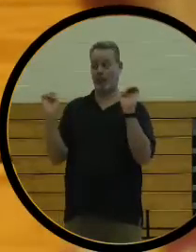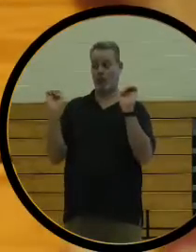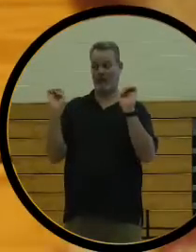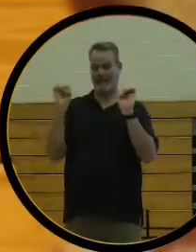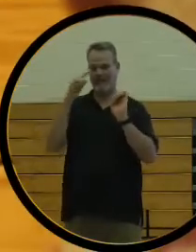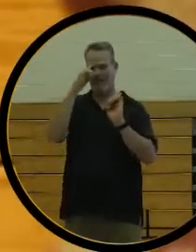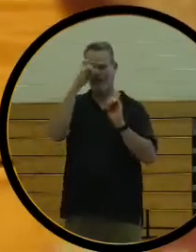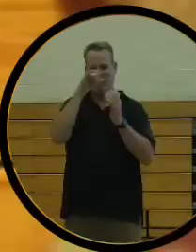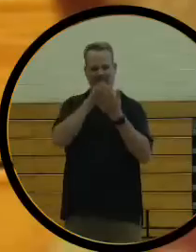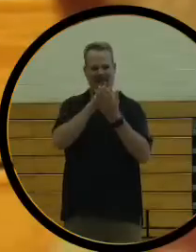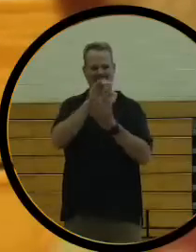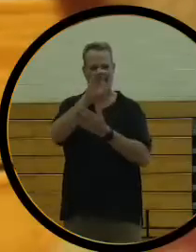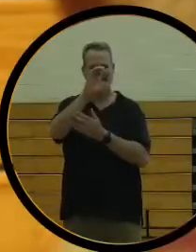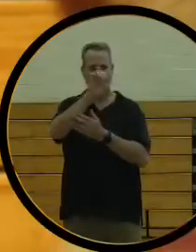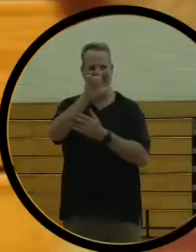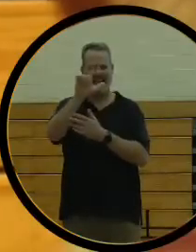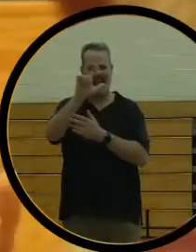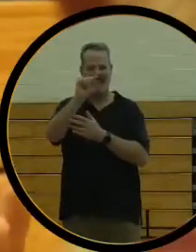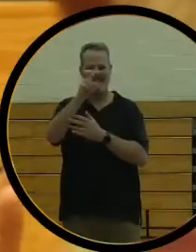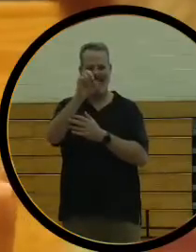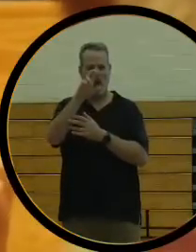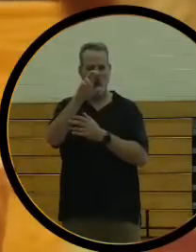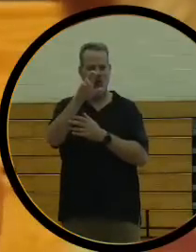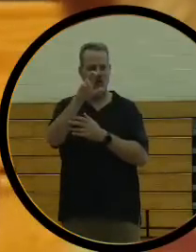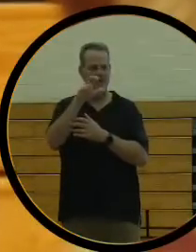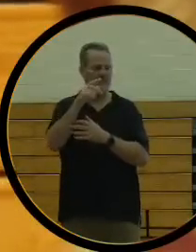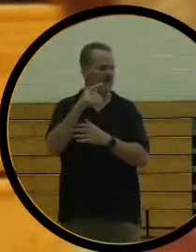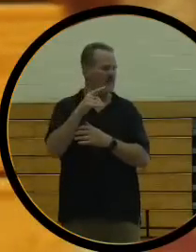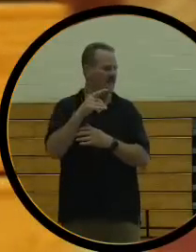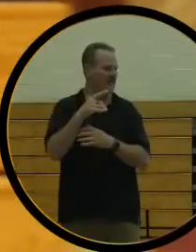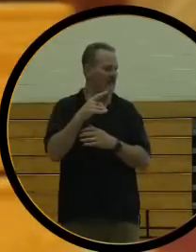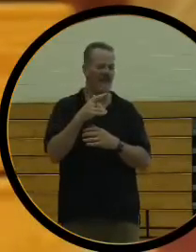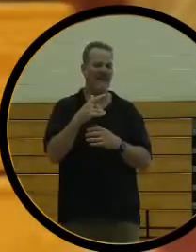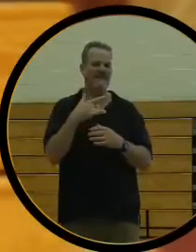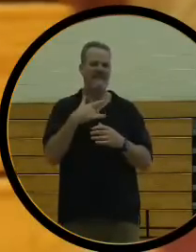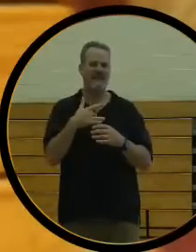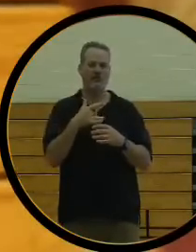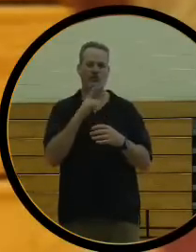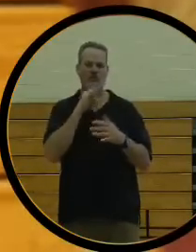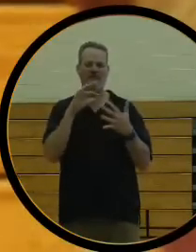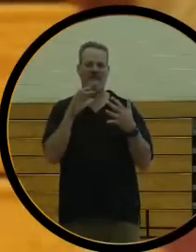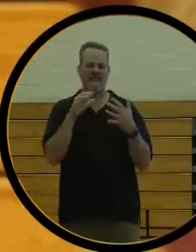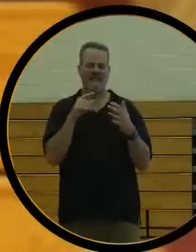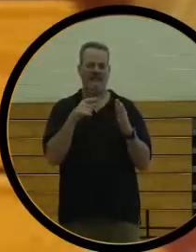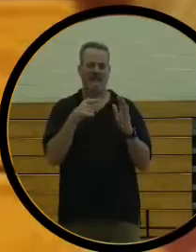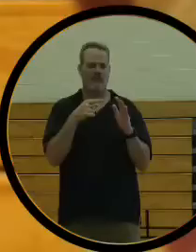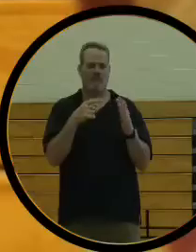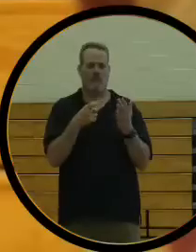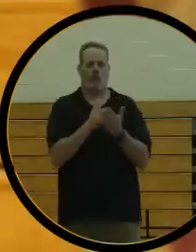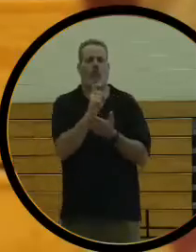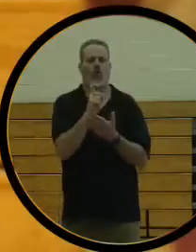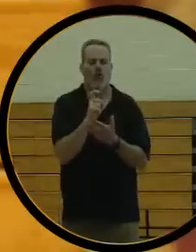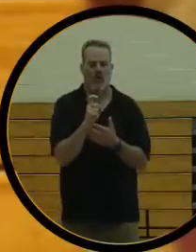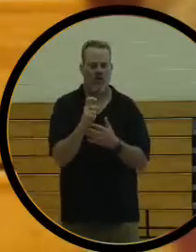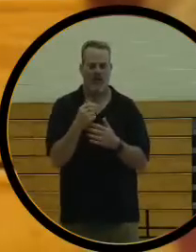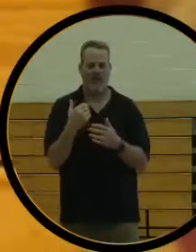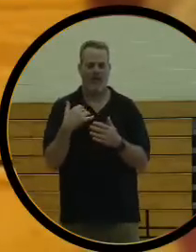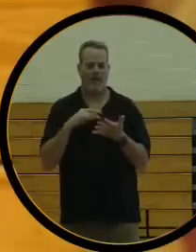of cell, that it just becomes inundated to where you just get the busy signal. And